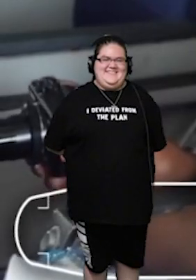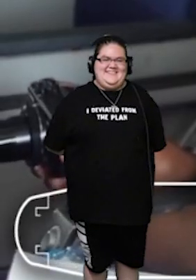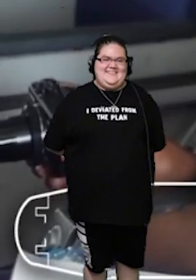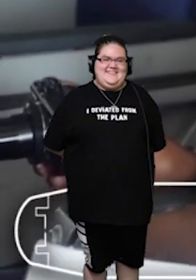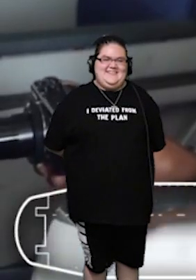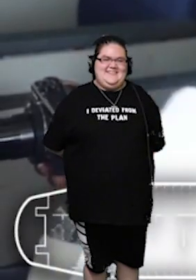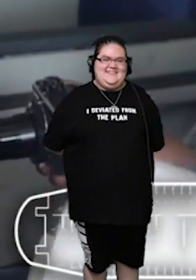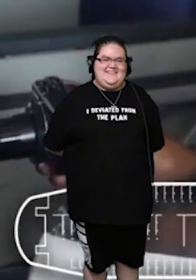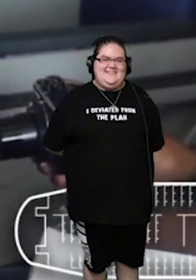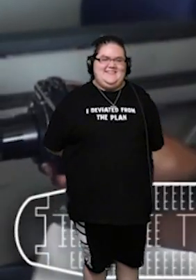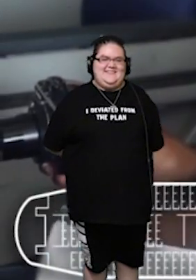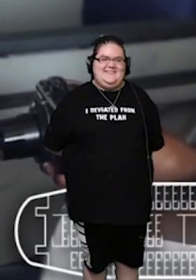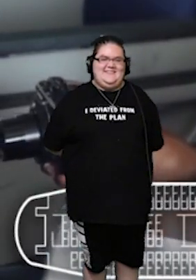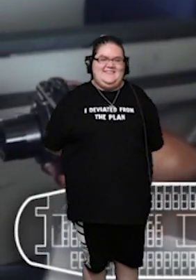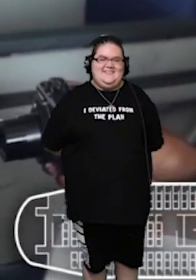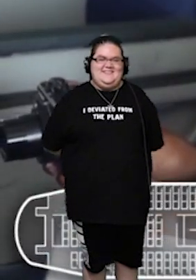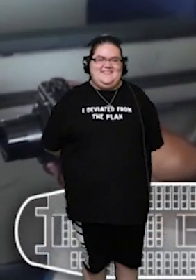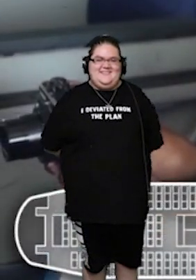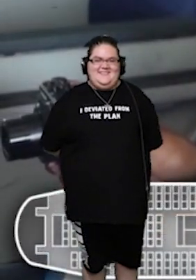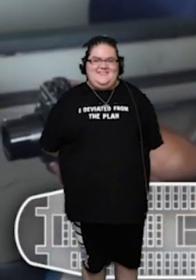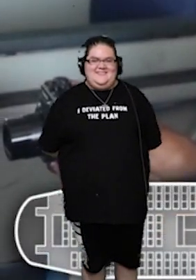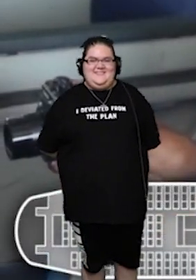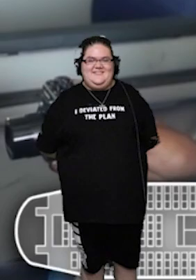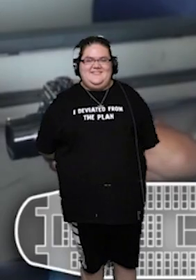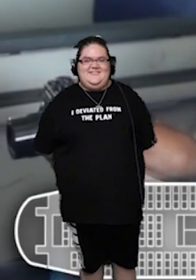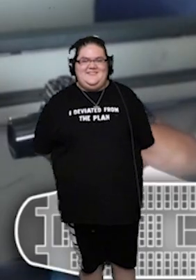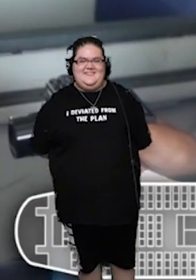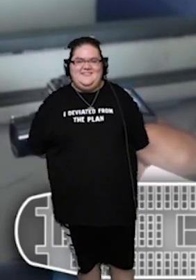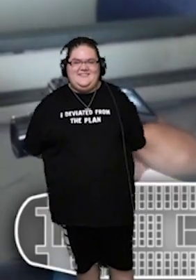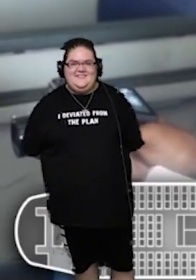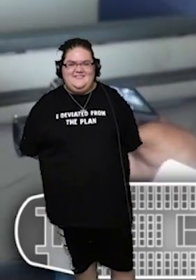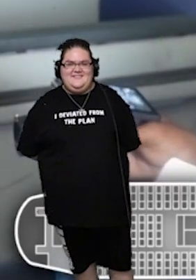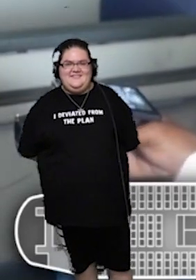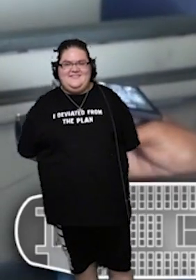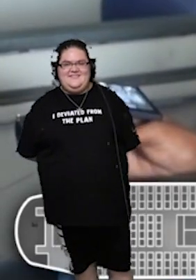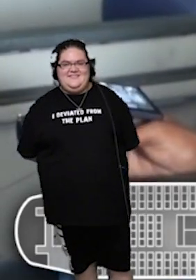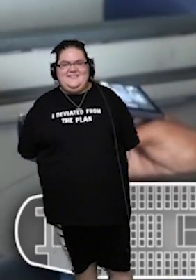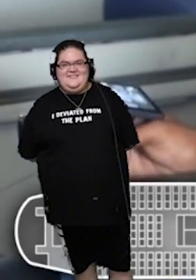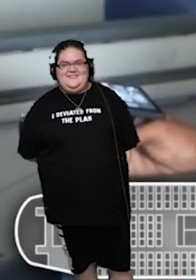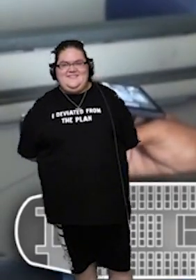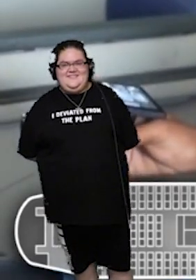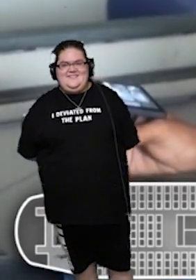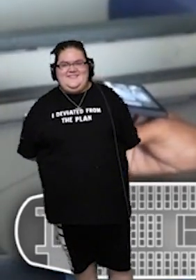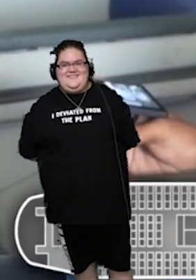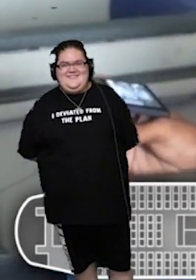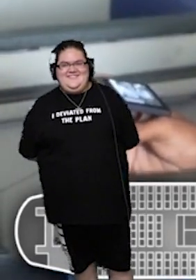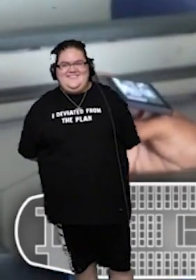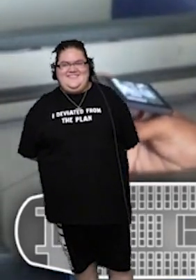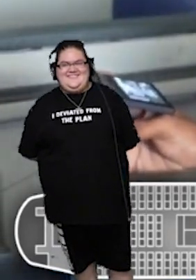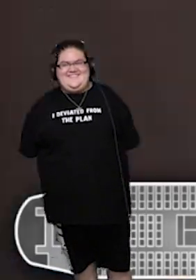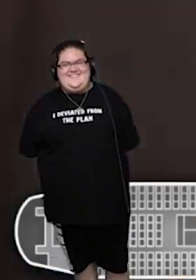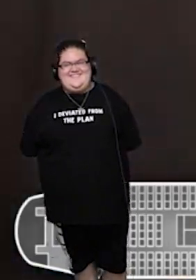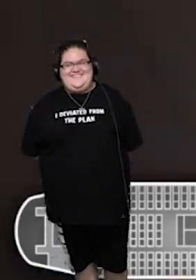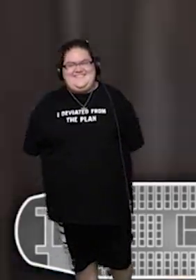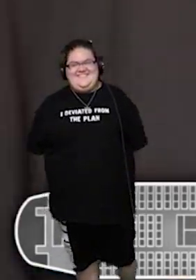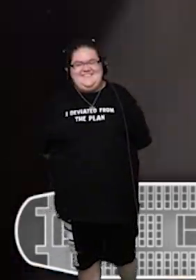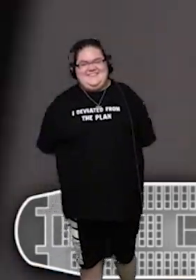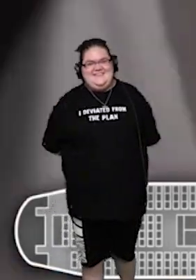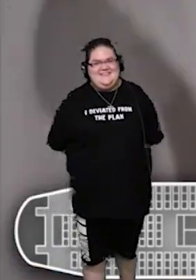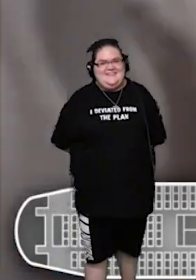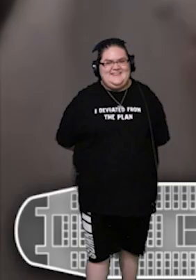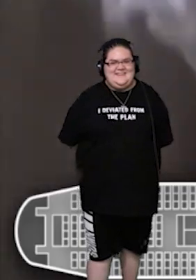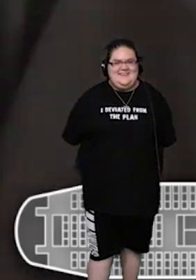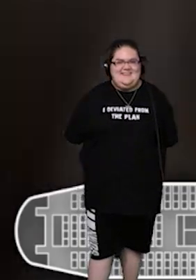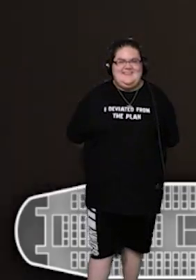I'm sorry. So what, we hide behind the catalogue? What, just dash that catalogue? No, we hide behind the catalogue. Okay. Yeah. Well, I'm seeking with